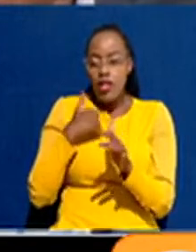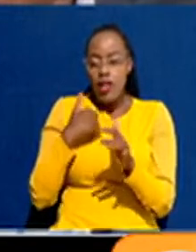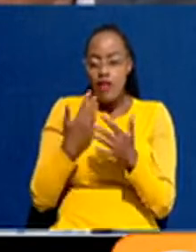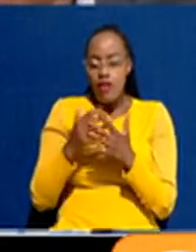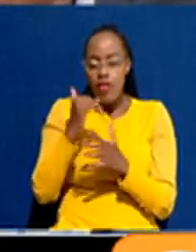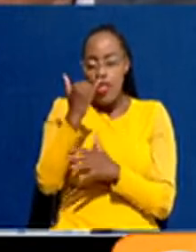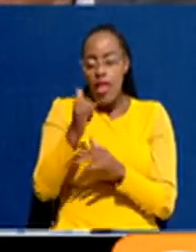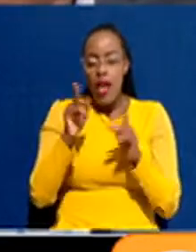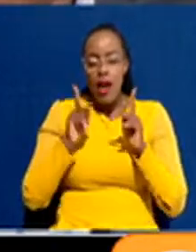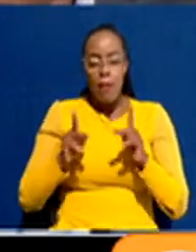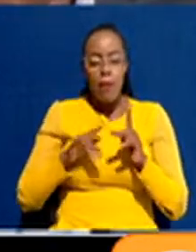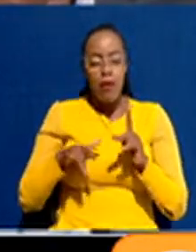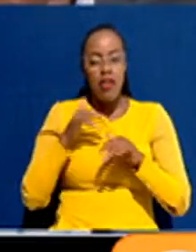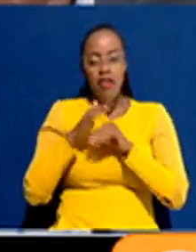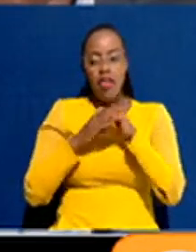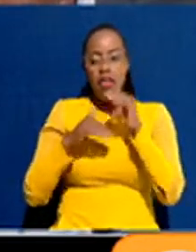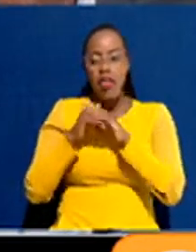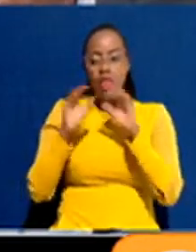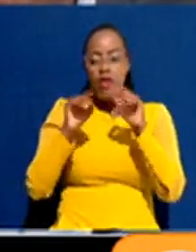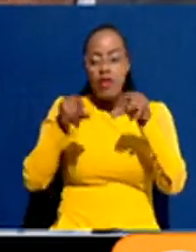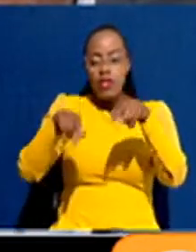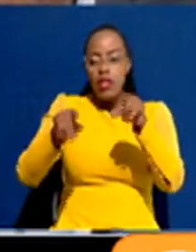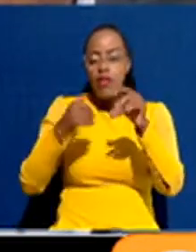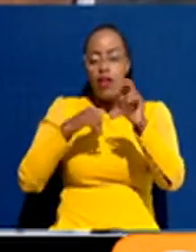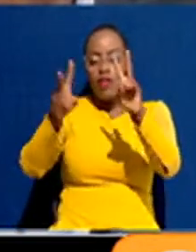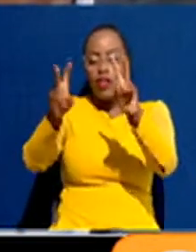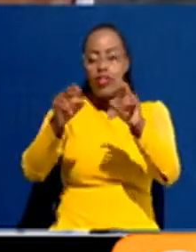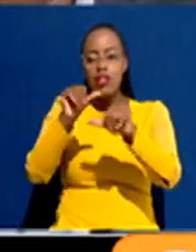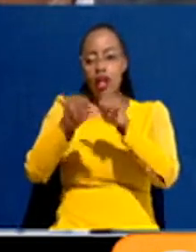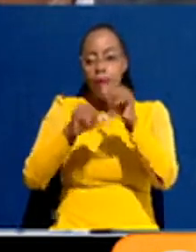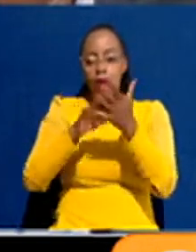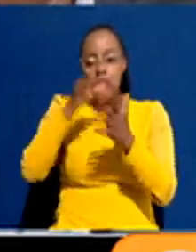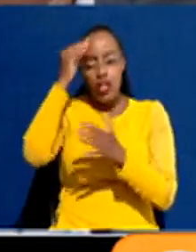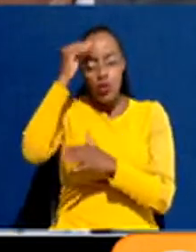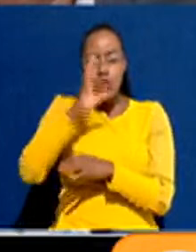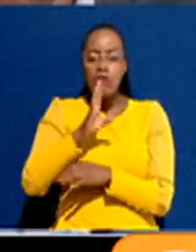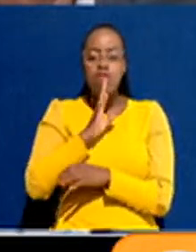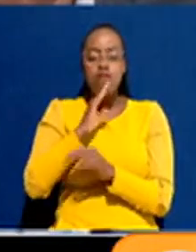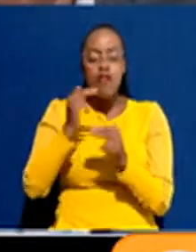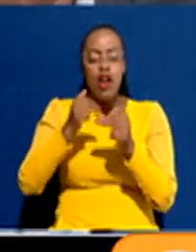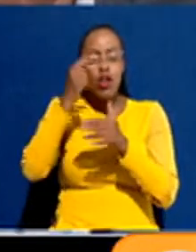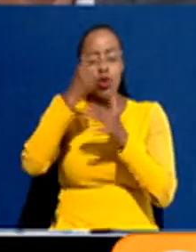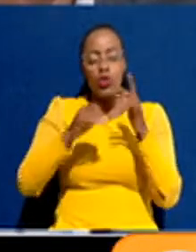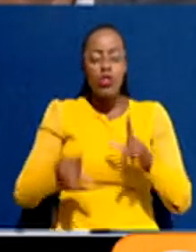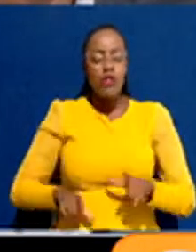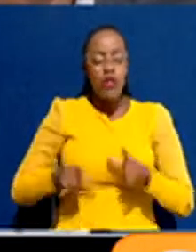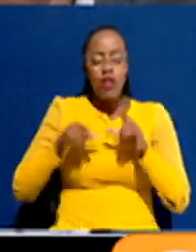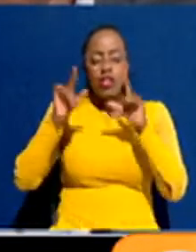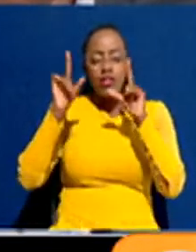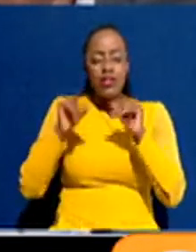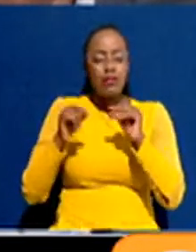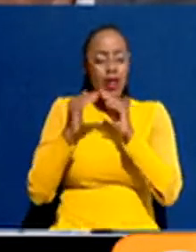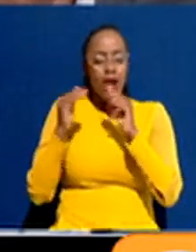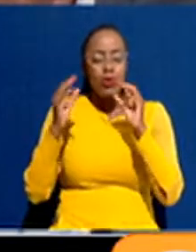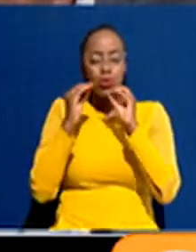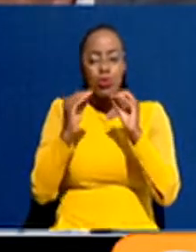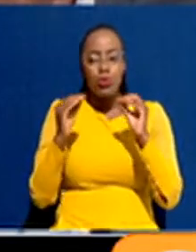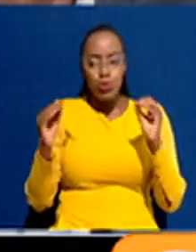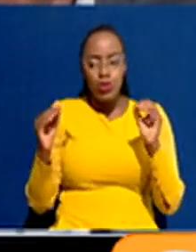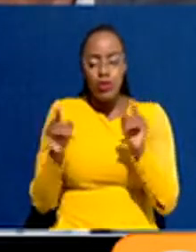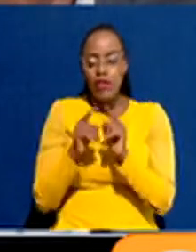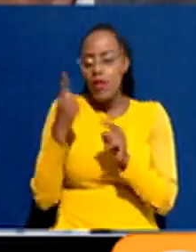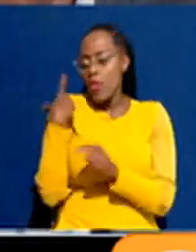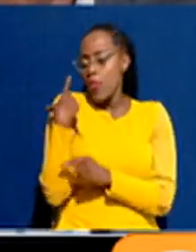younger populations who are now themselves dealing with issues like student debt, the high cost of living, unaffordable housing. There was a